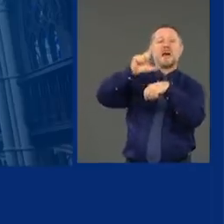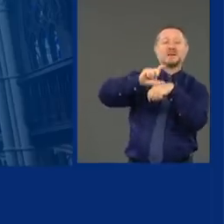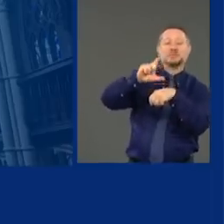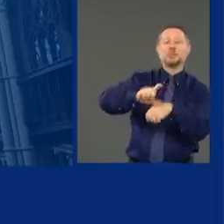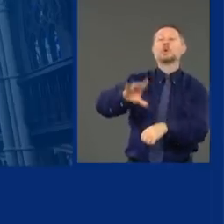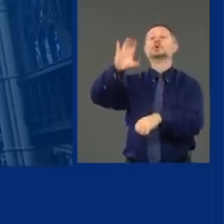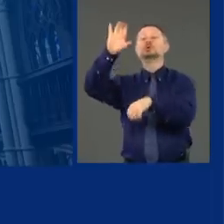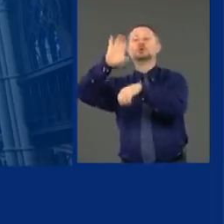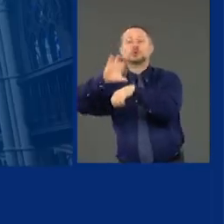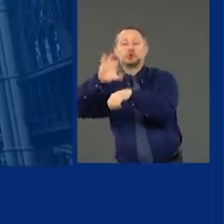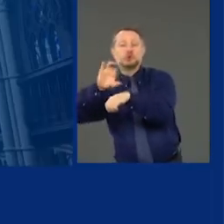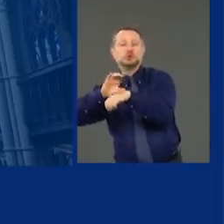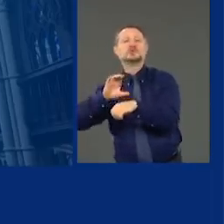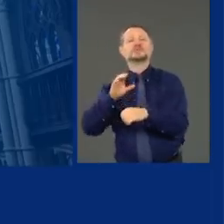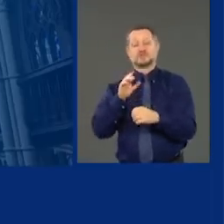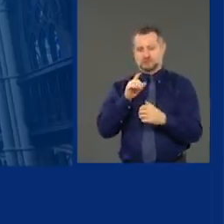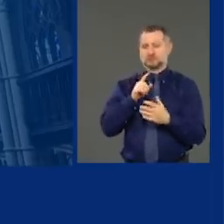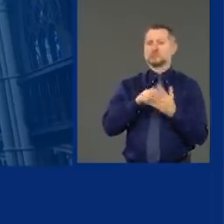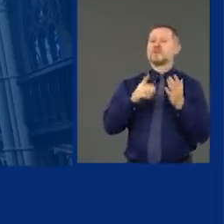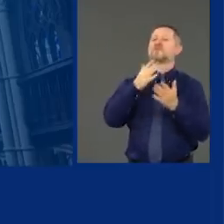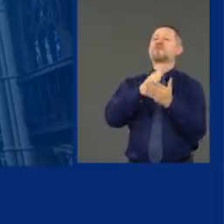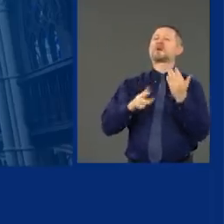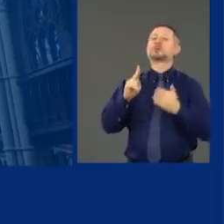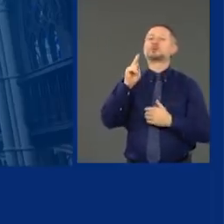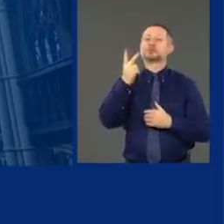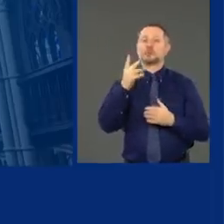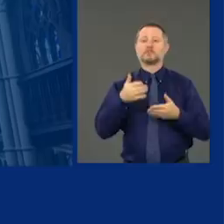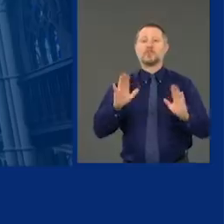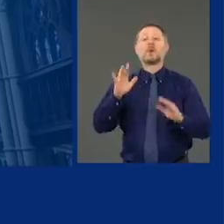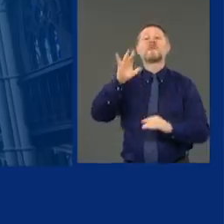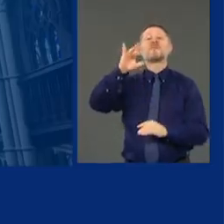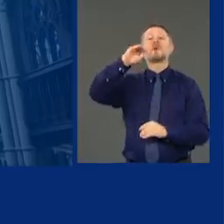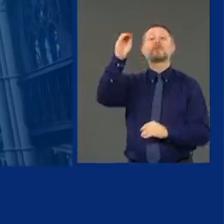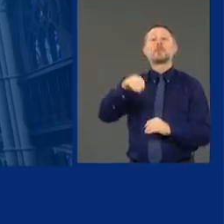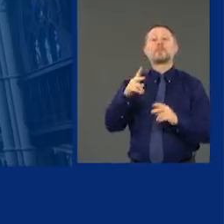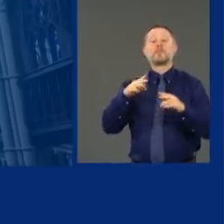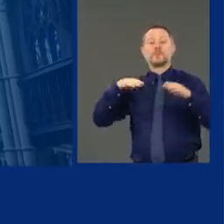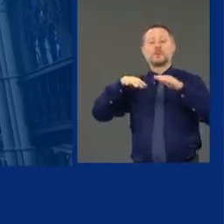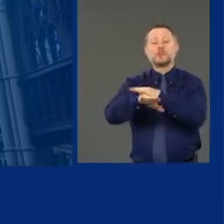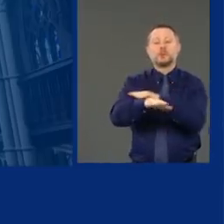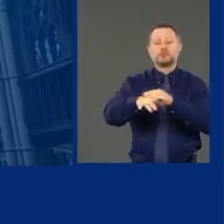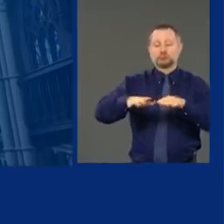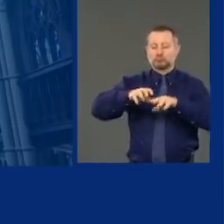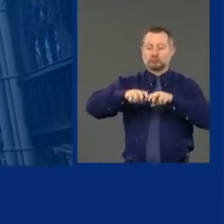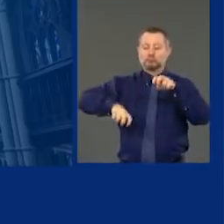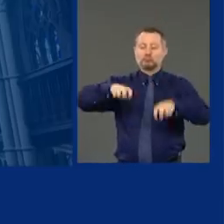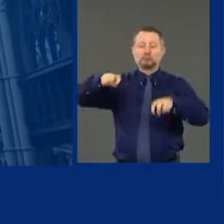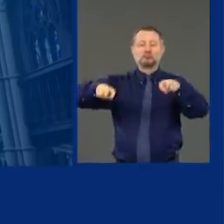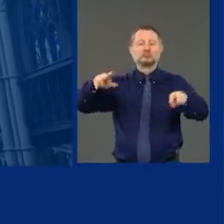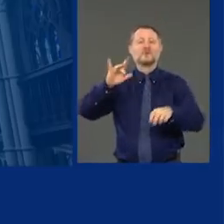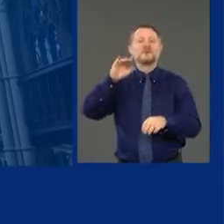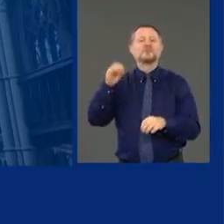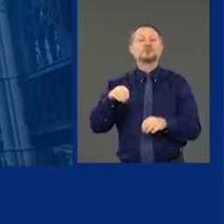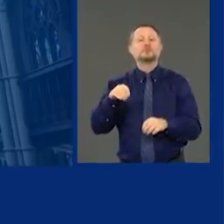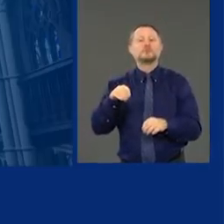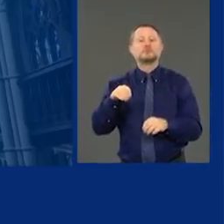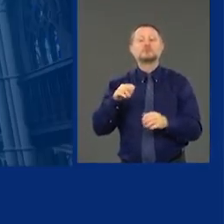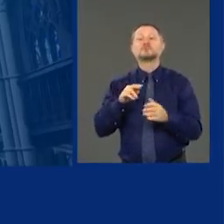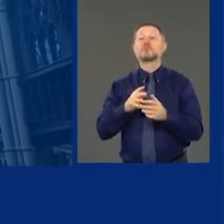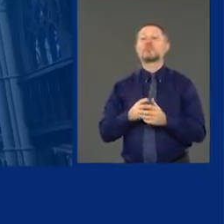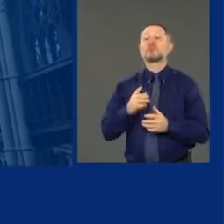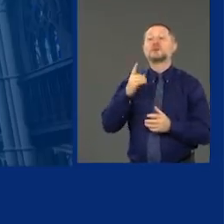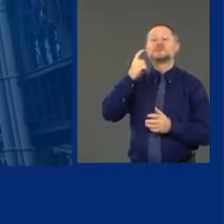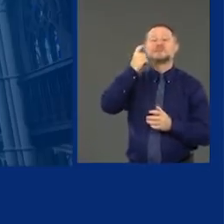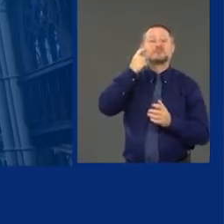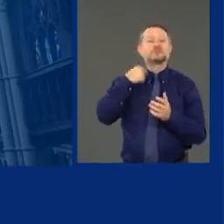2, they can open up to 25% occupancy of that building, okay? I was speaking to a minister about this. He